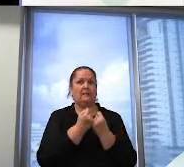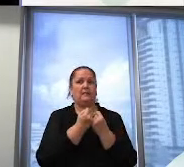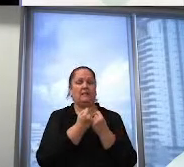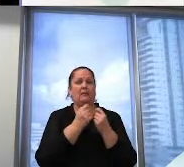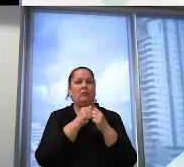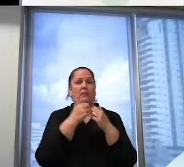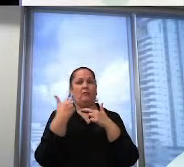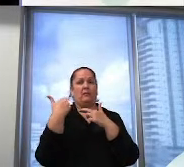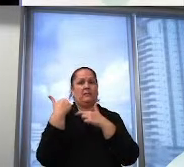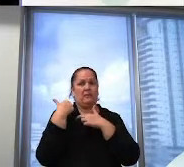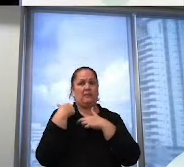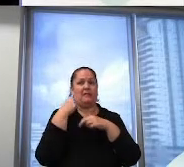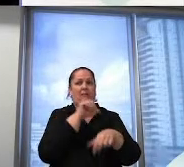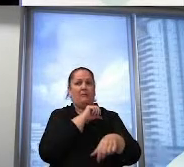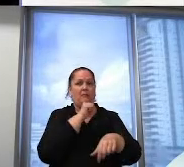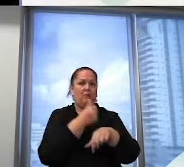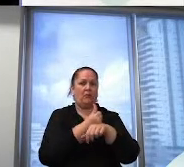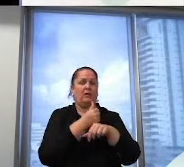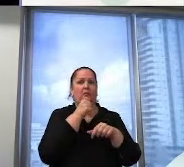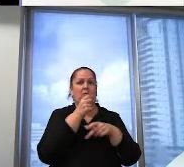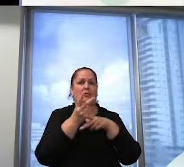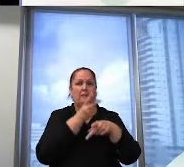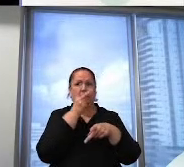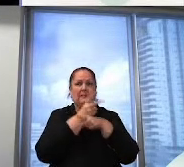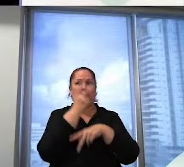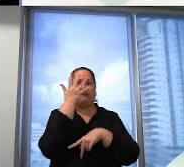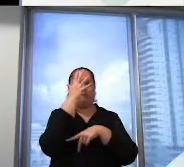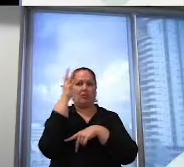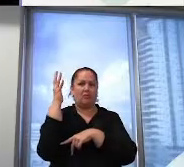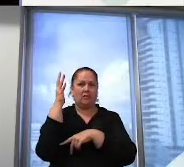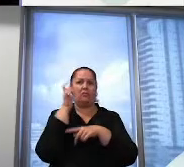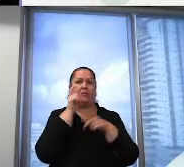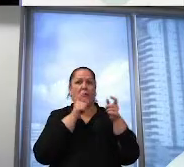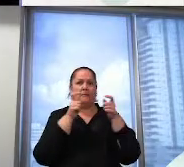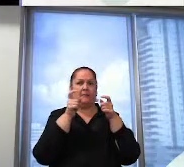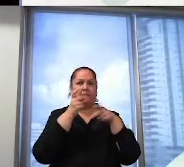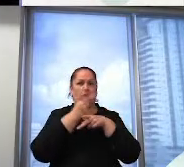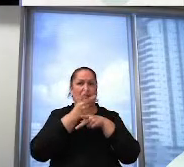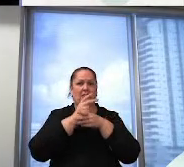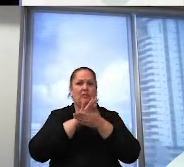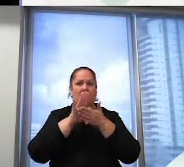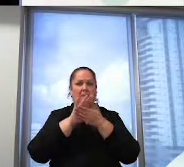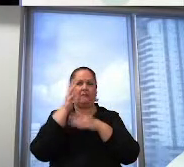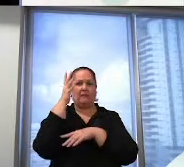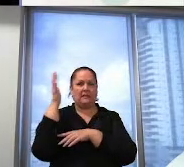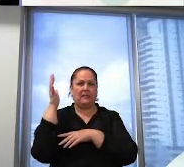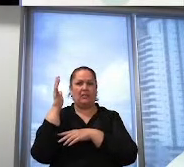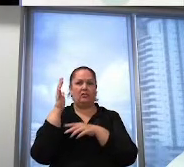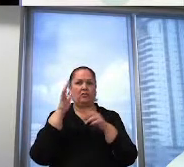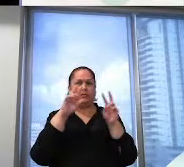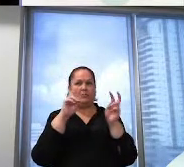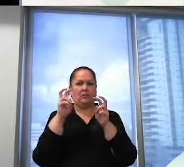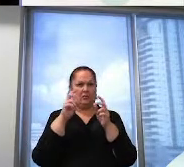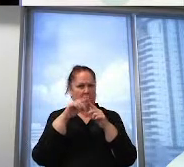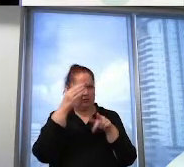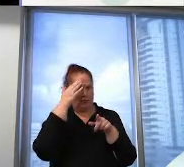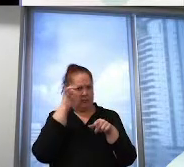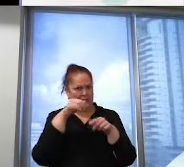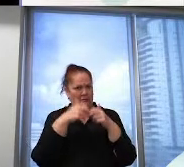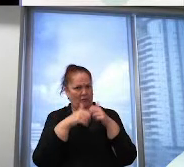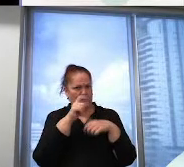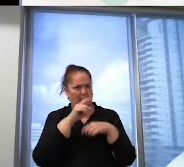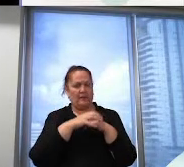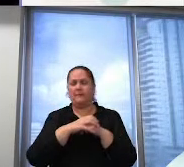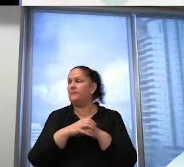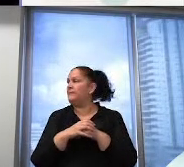team with the responsibility and authority for maintaining vegetation and managing vegetation-related processes. You're familiar